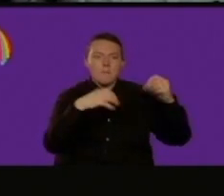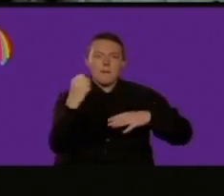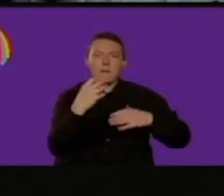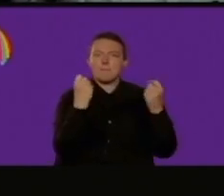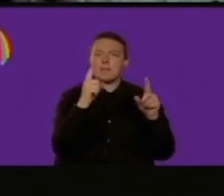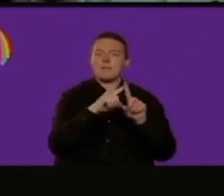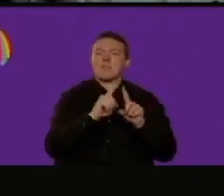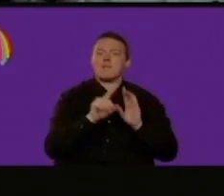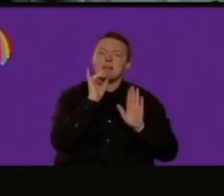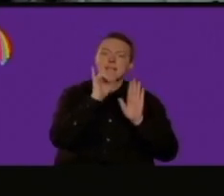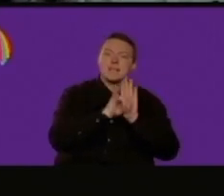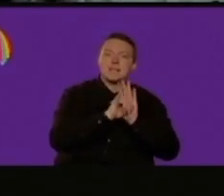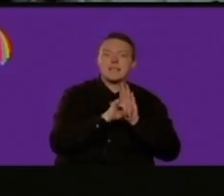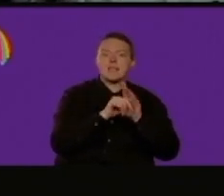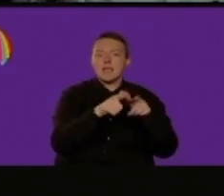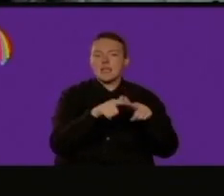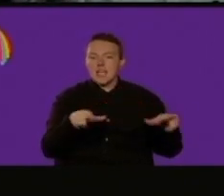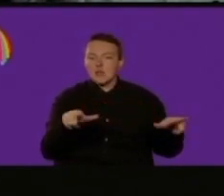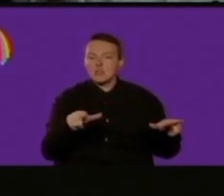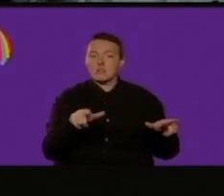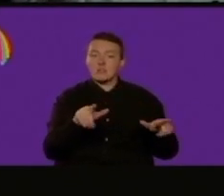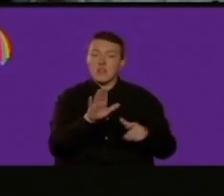diversity, and very powerful ideas emerge.